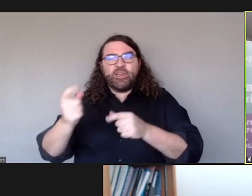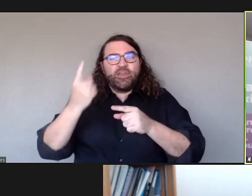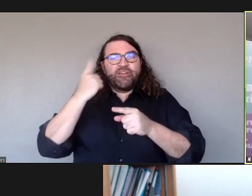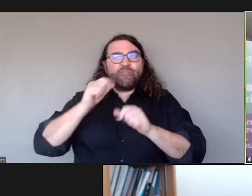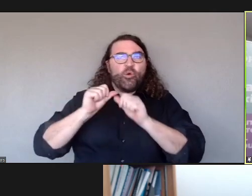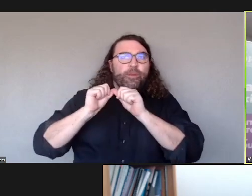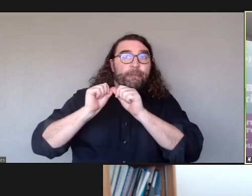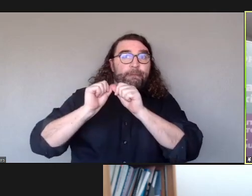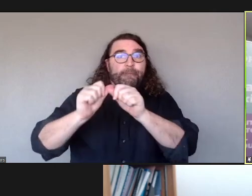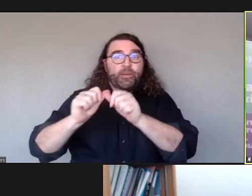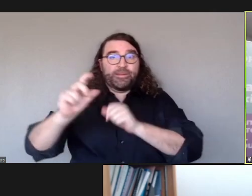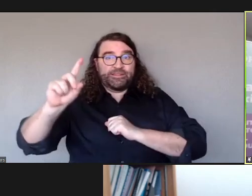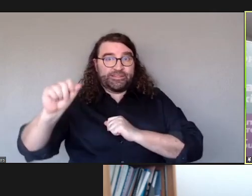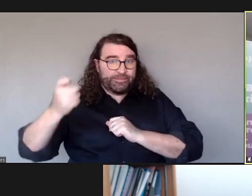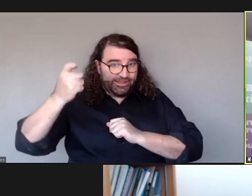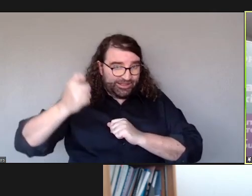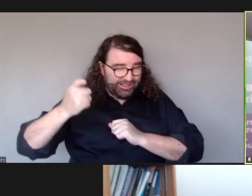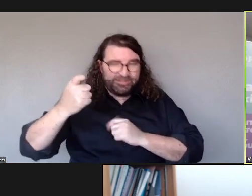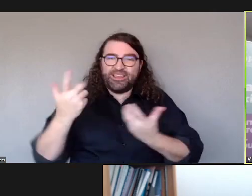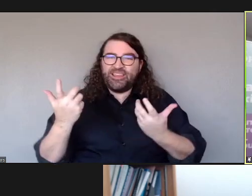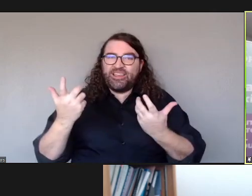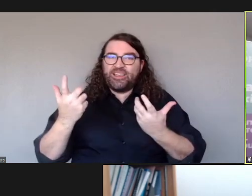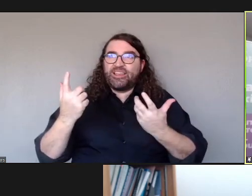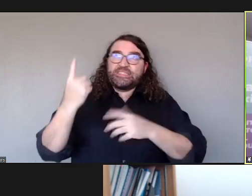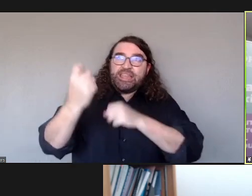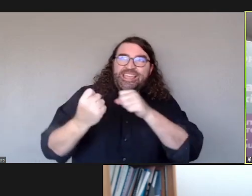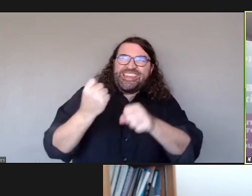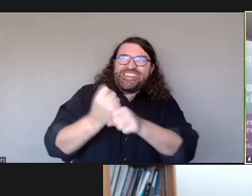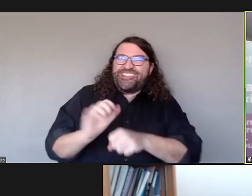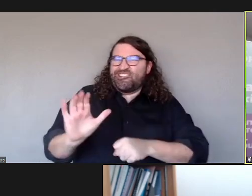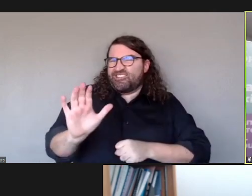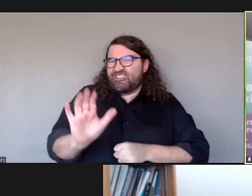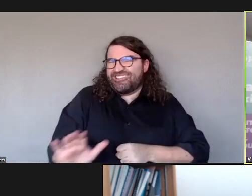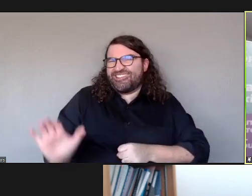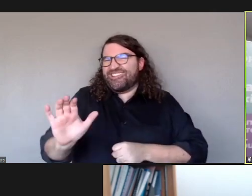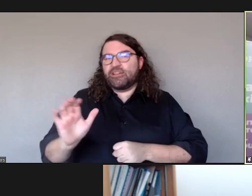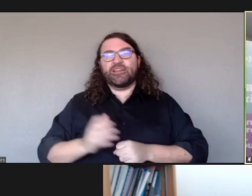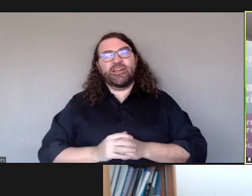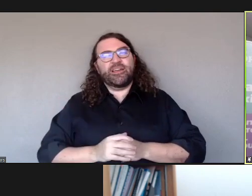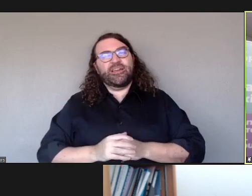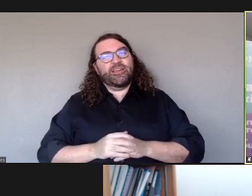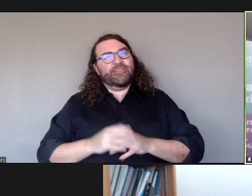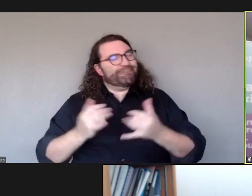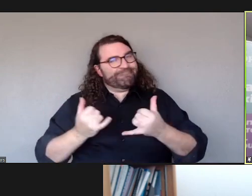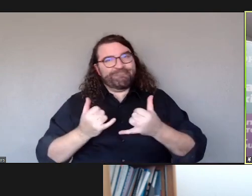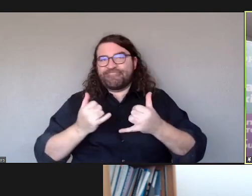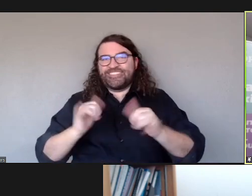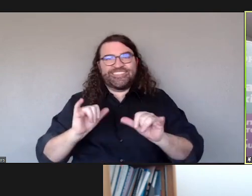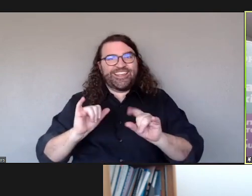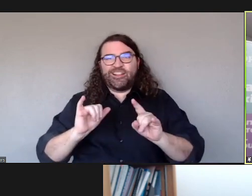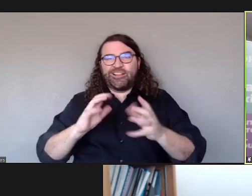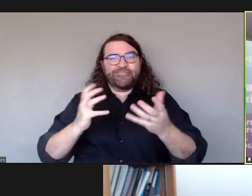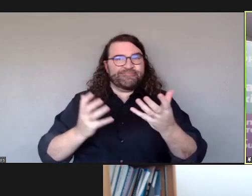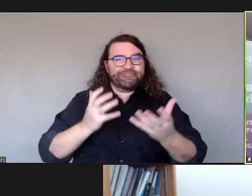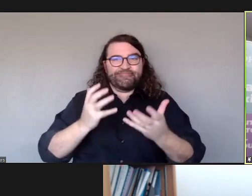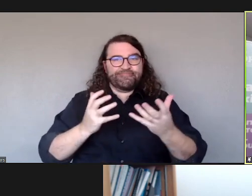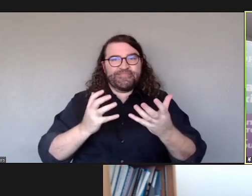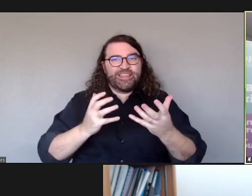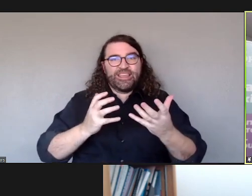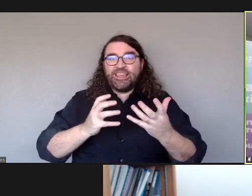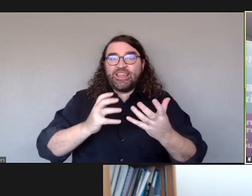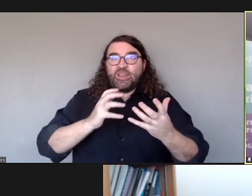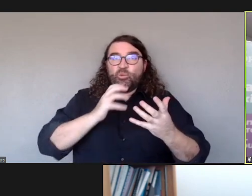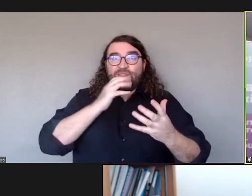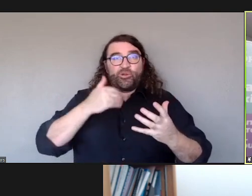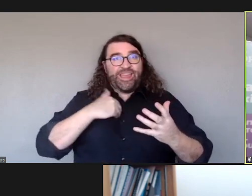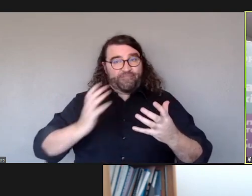disability or a disability, is a year. And we still don't have an agreed upon